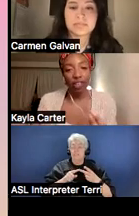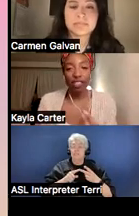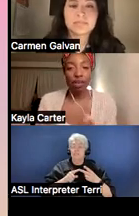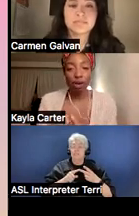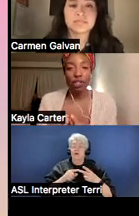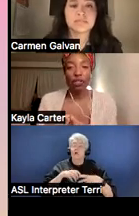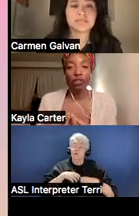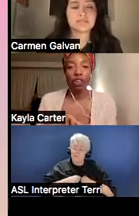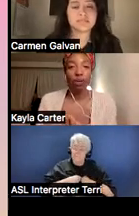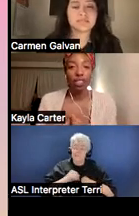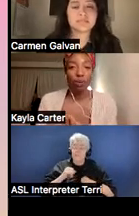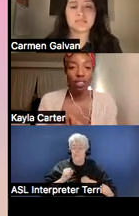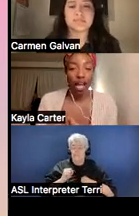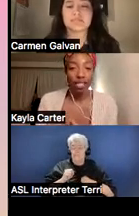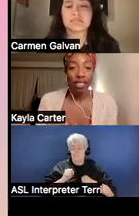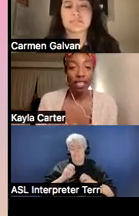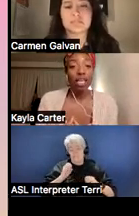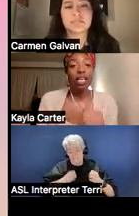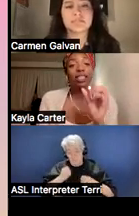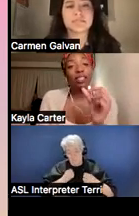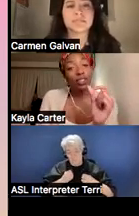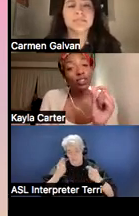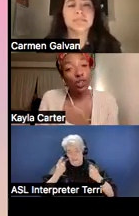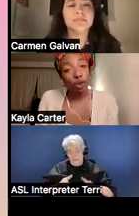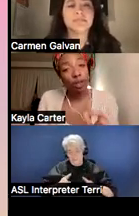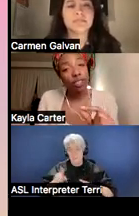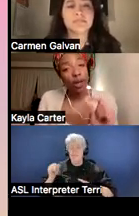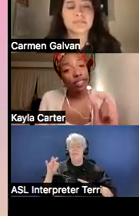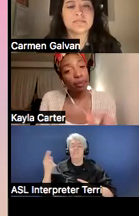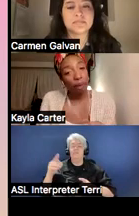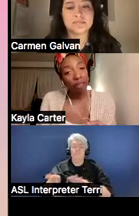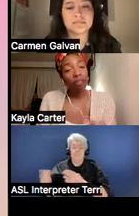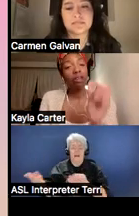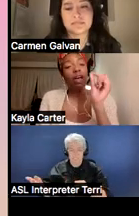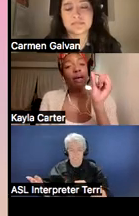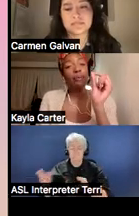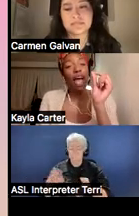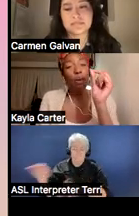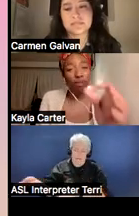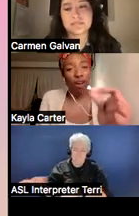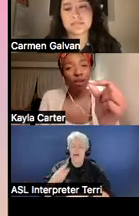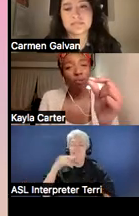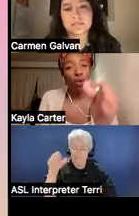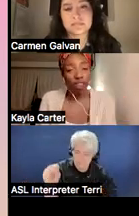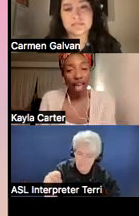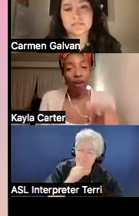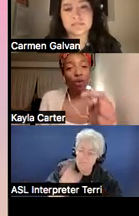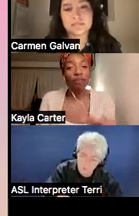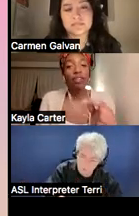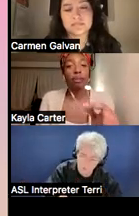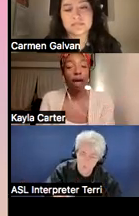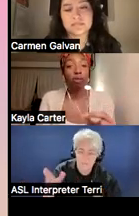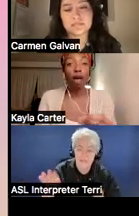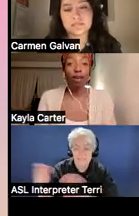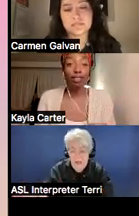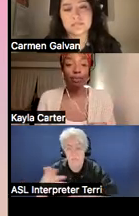grief is the emotion you feel when someone dies. This is true, and that's why it's a myth. However, more than that, grief